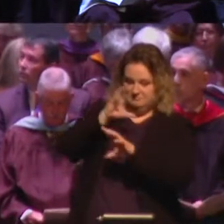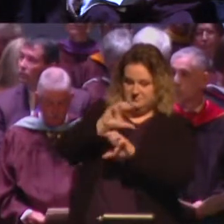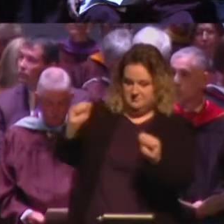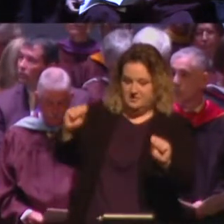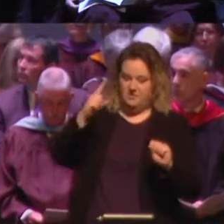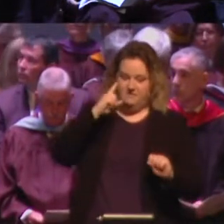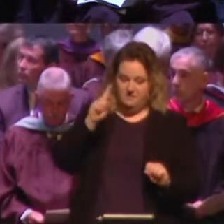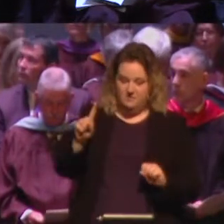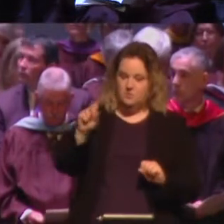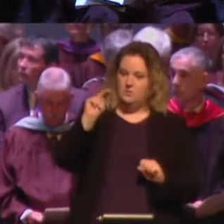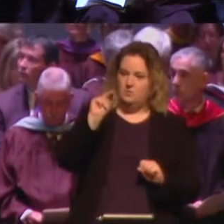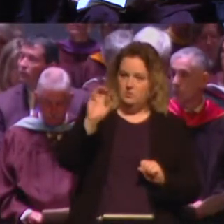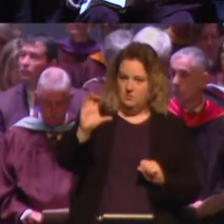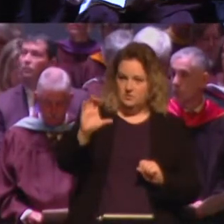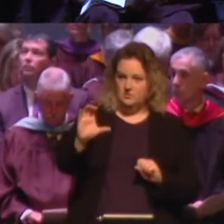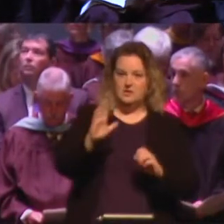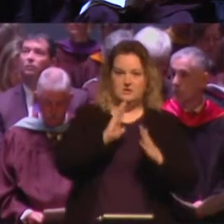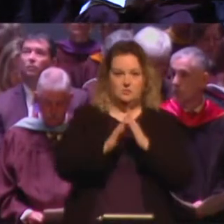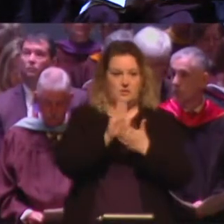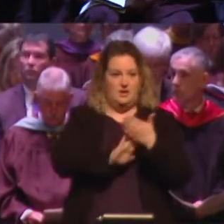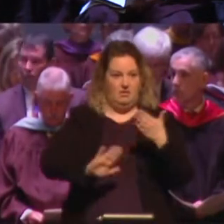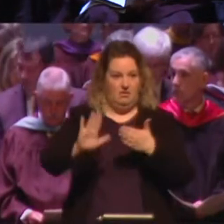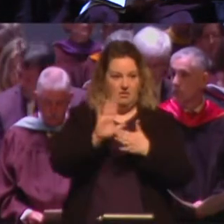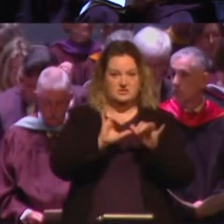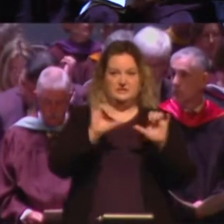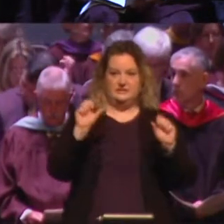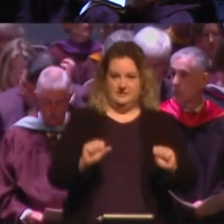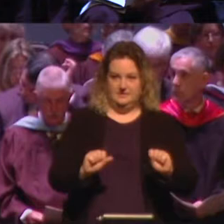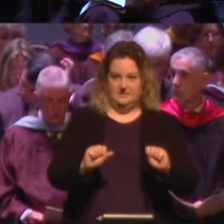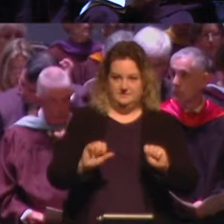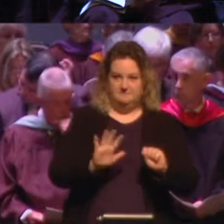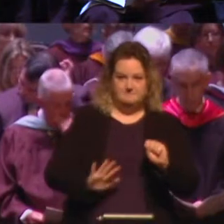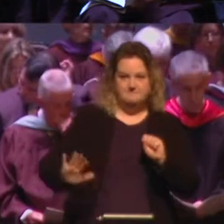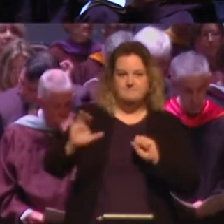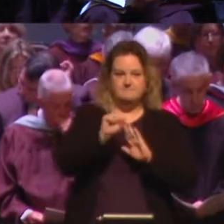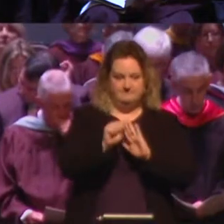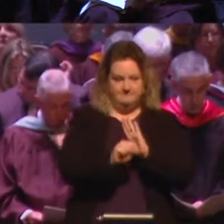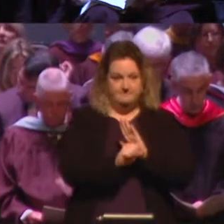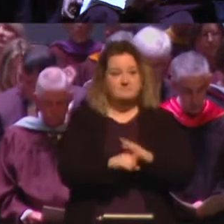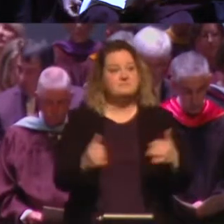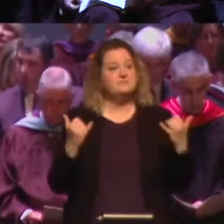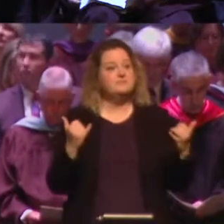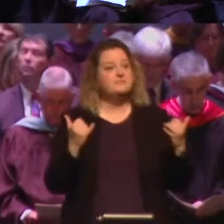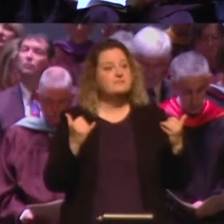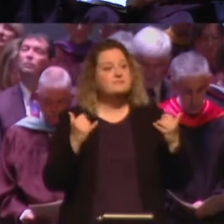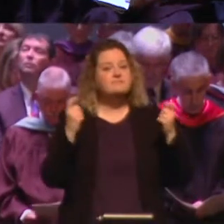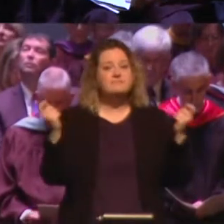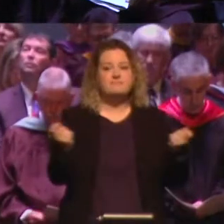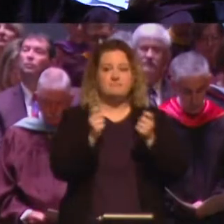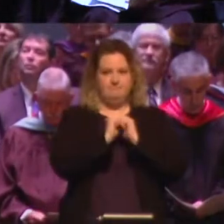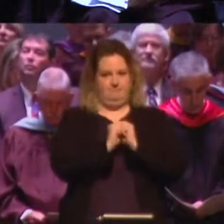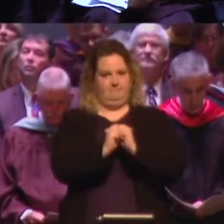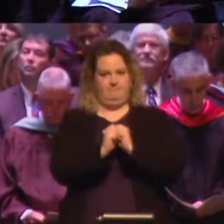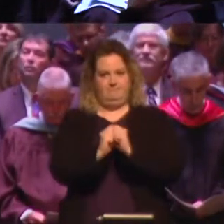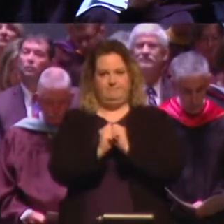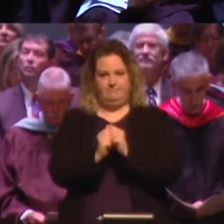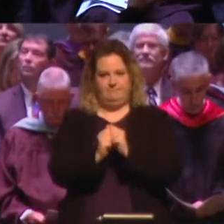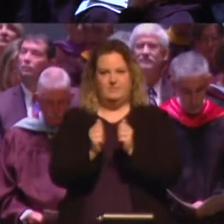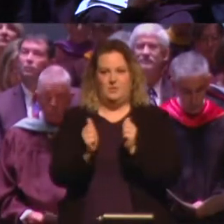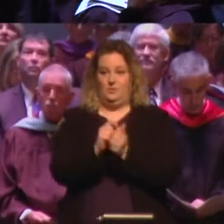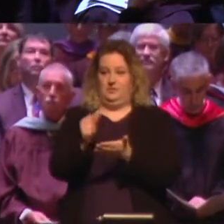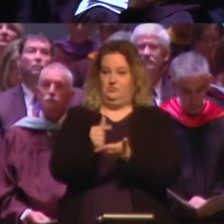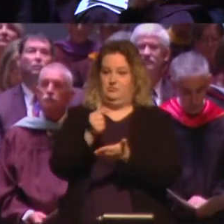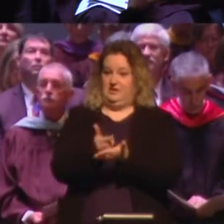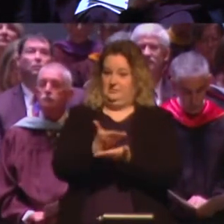Carolina Community College System. Today, let's celebrate together with the graduates who are now